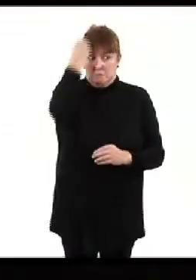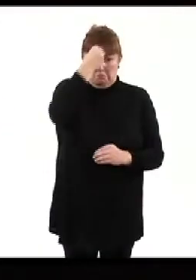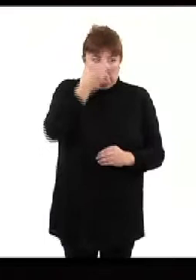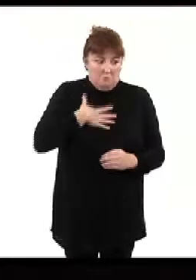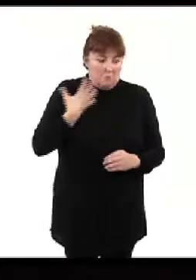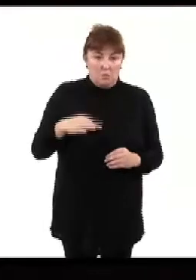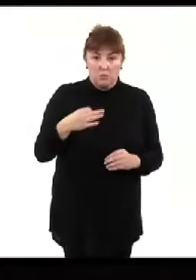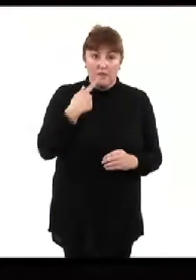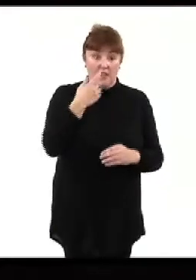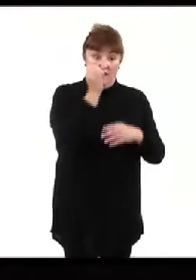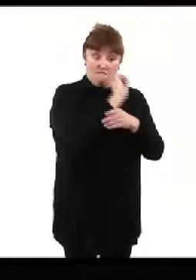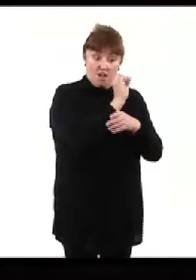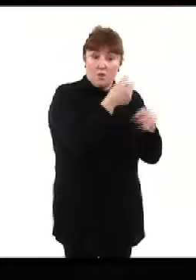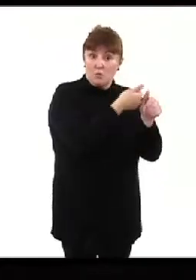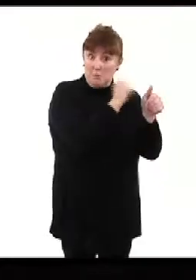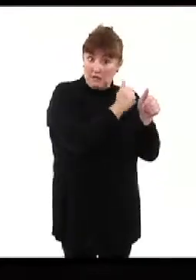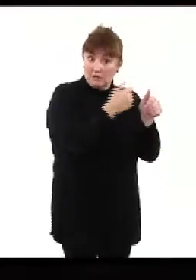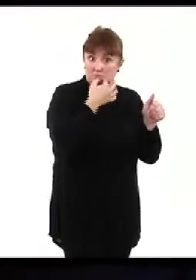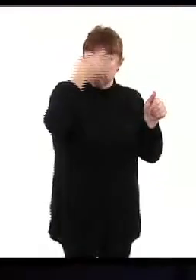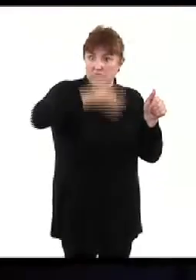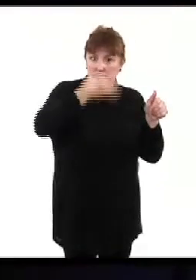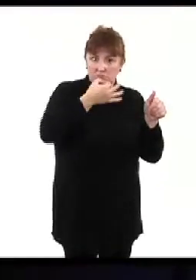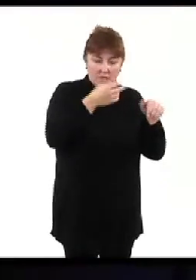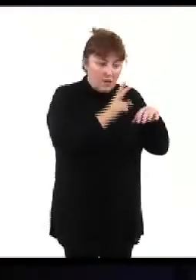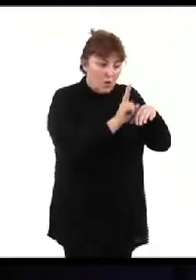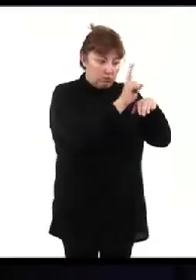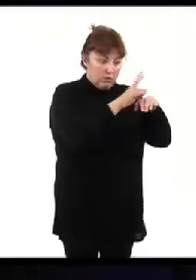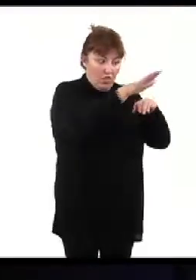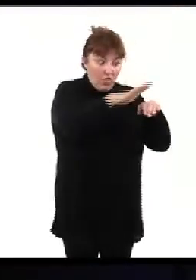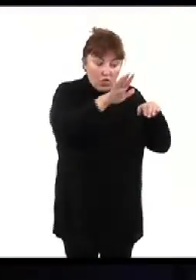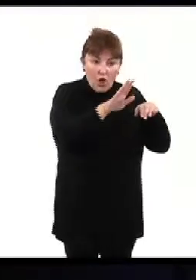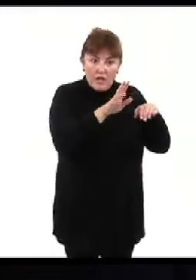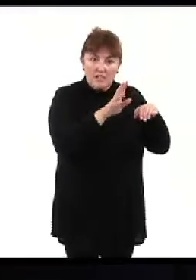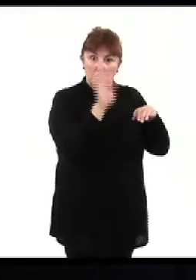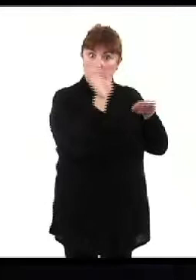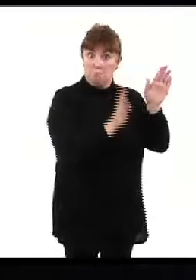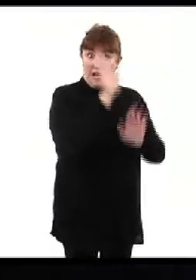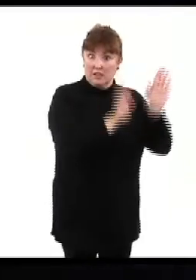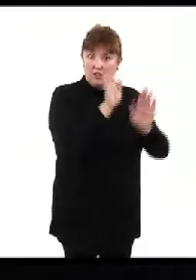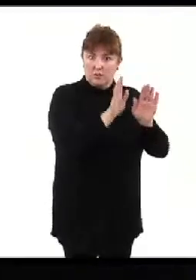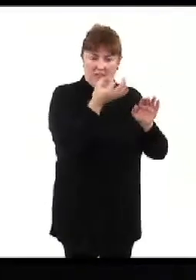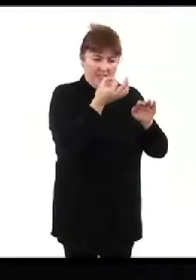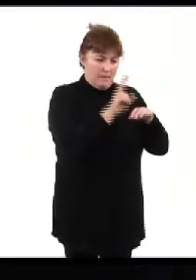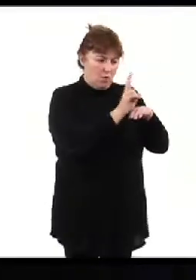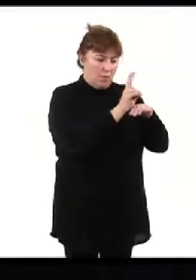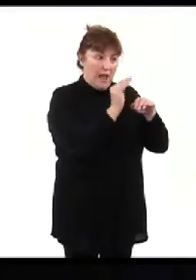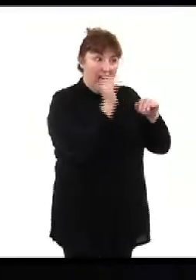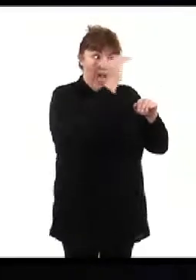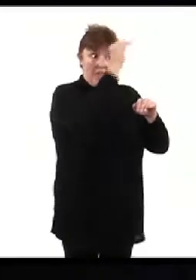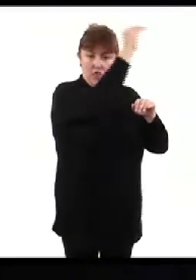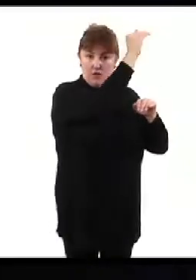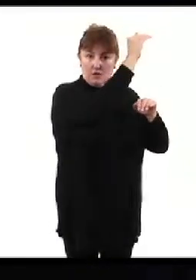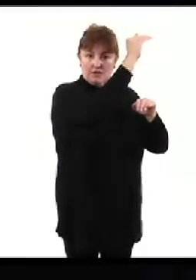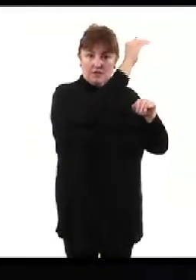this superior parietal region, but we don't see that. So what this suggests is that the brain is treating